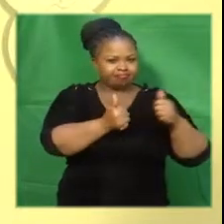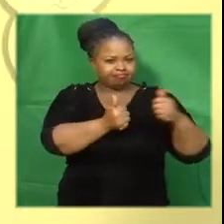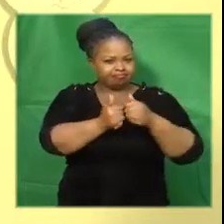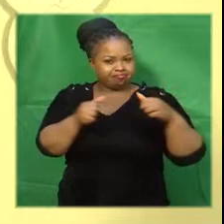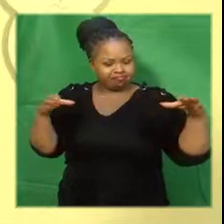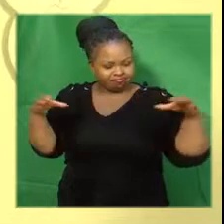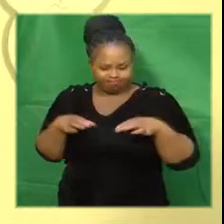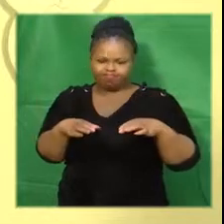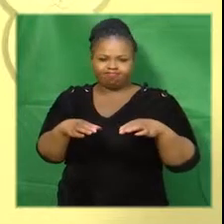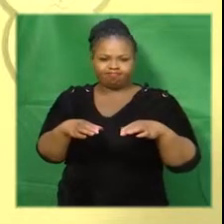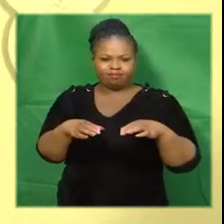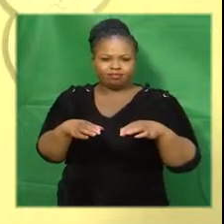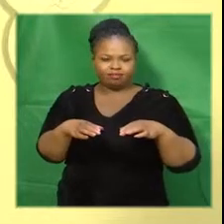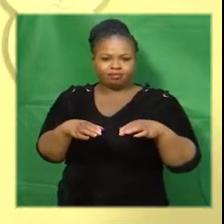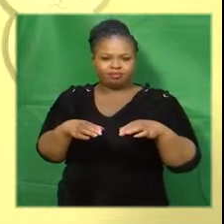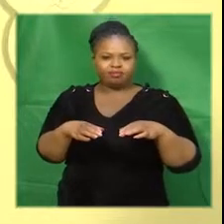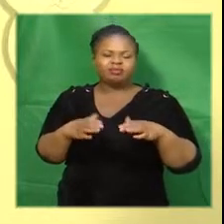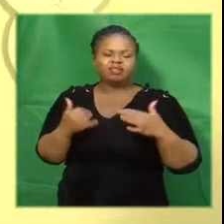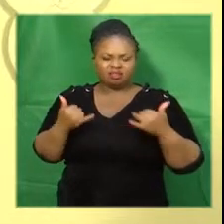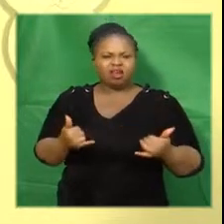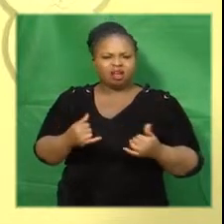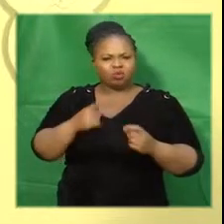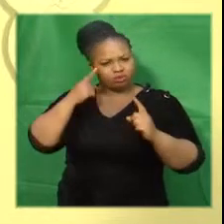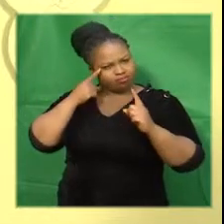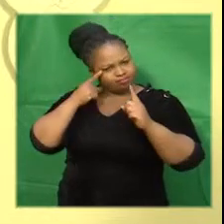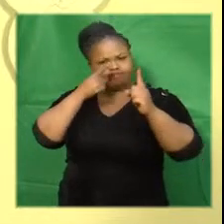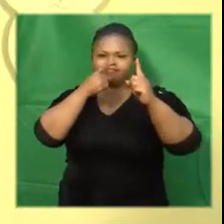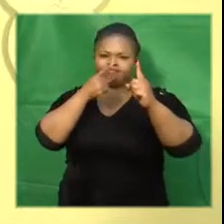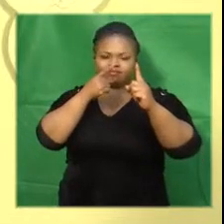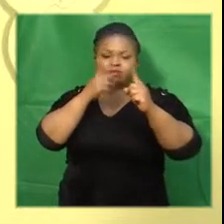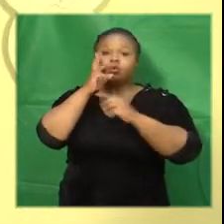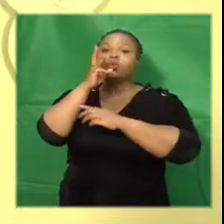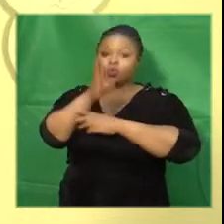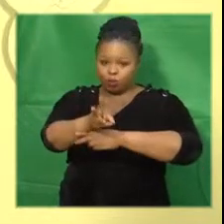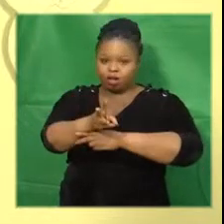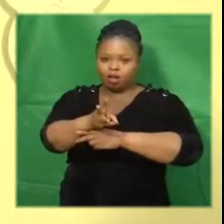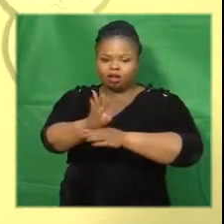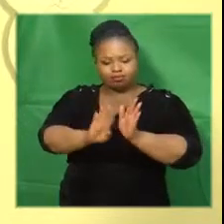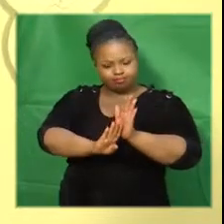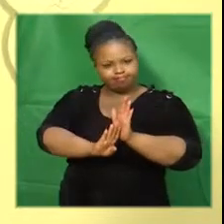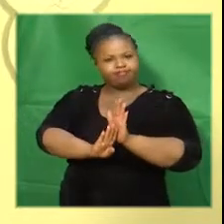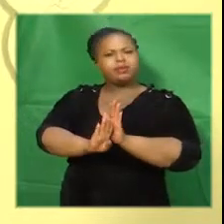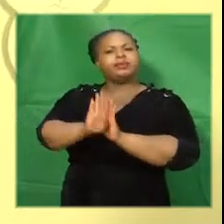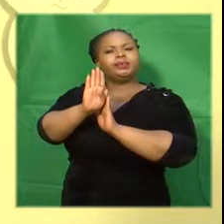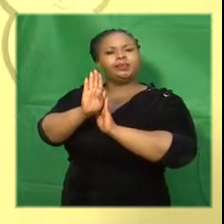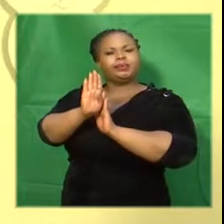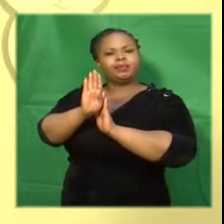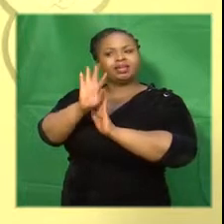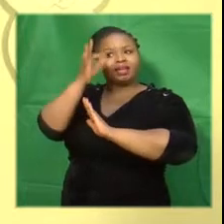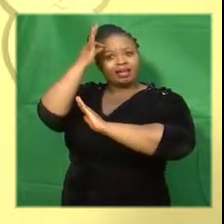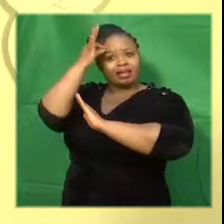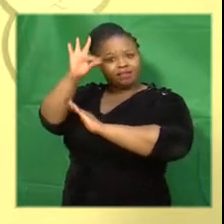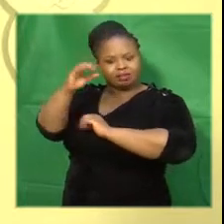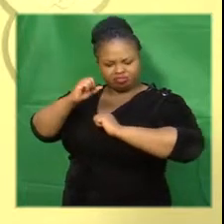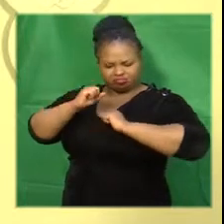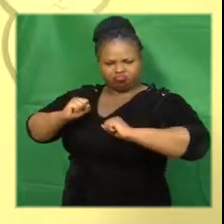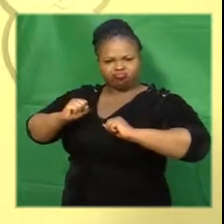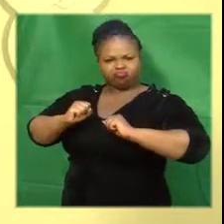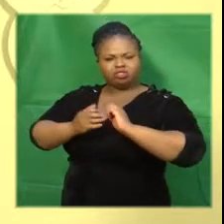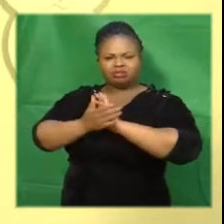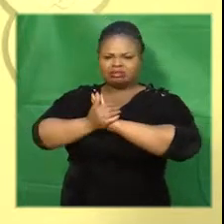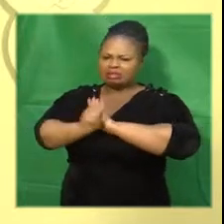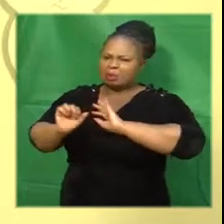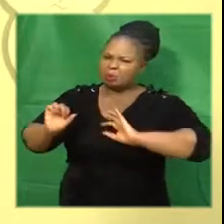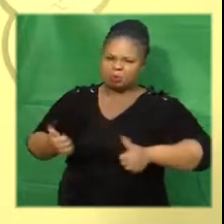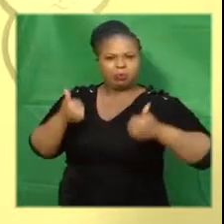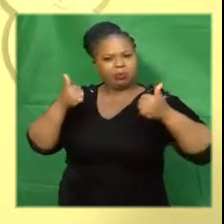we are unwavering in our determination to build a capable state,